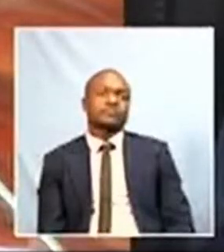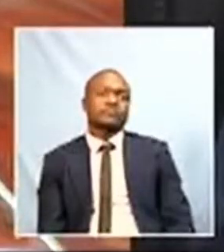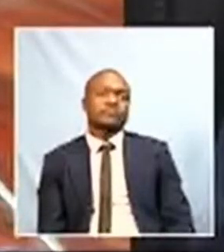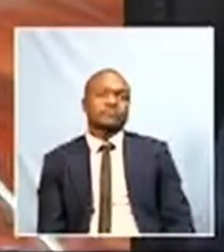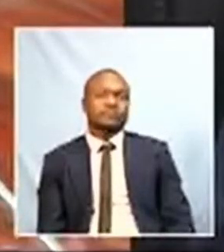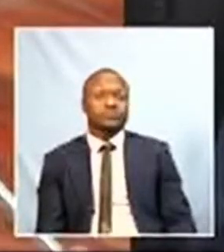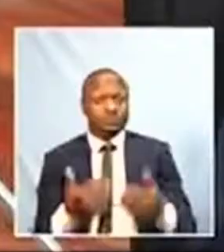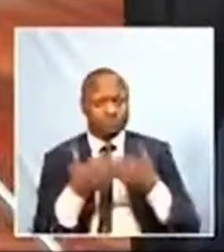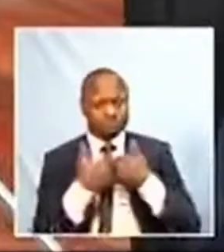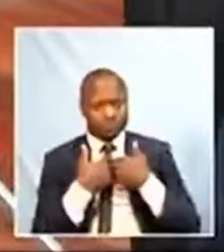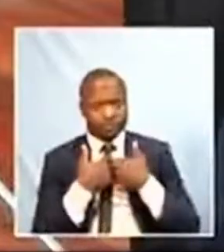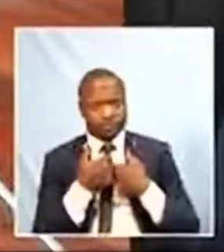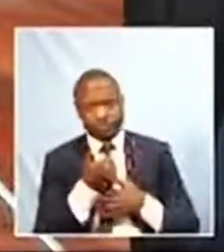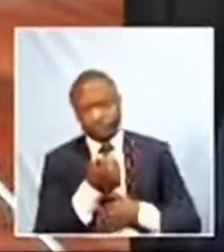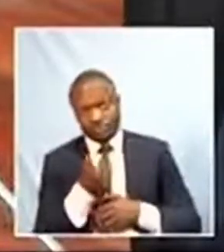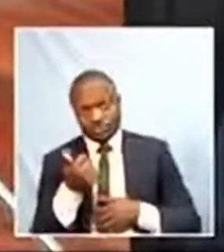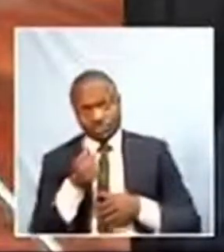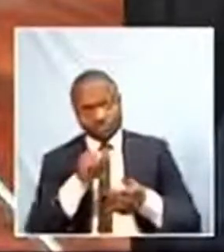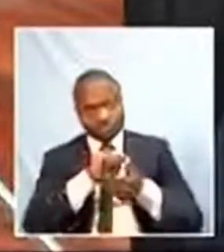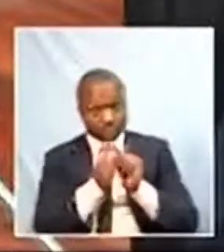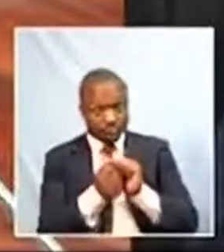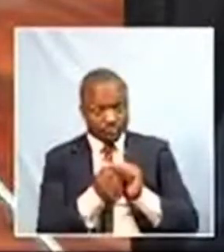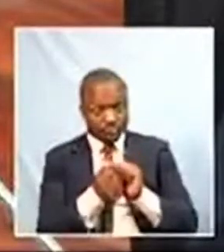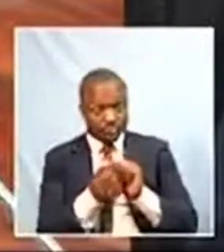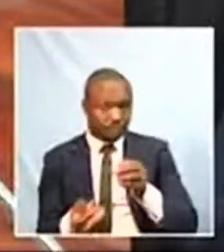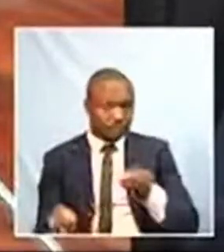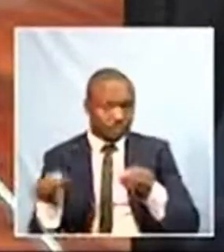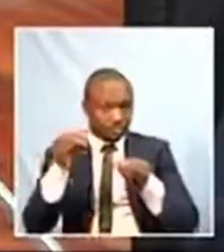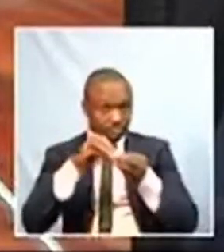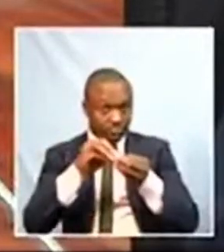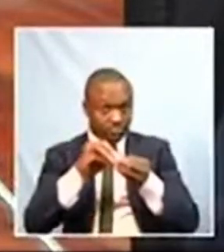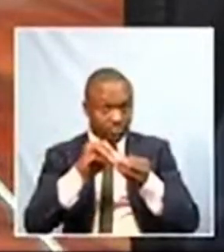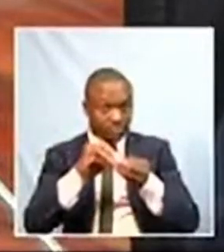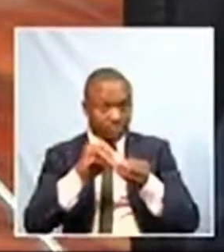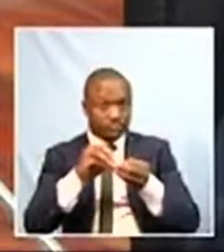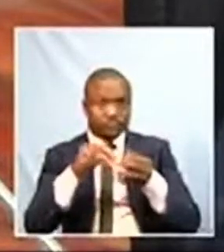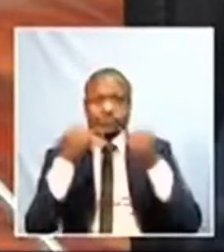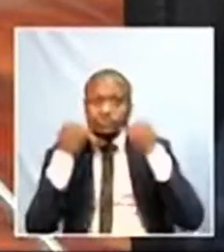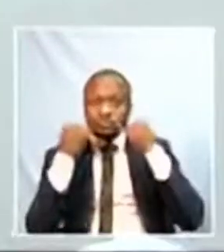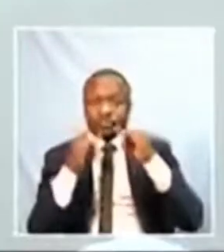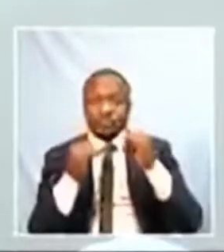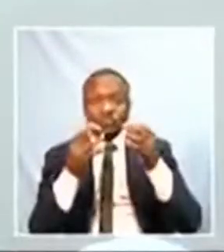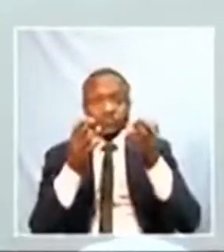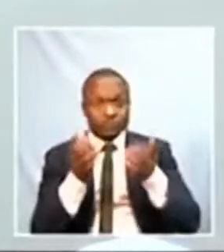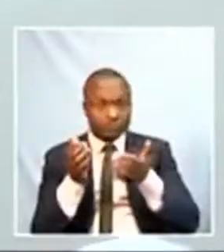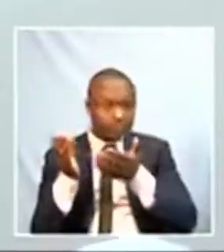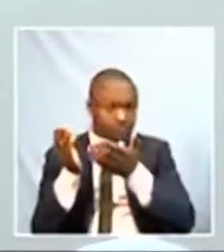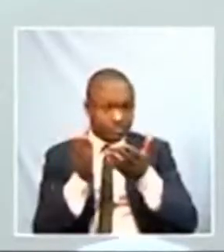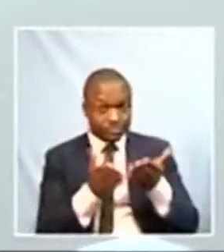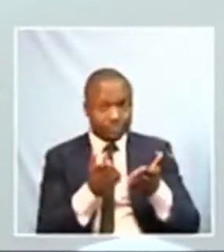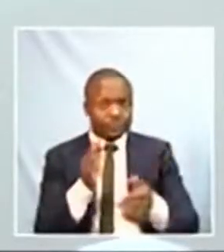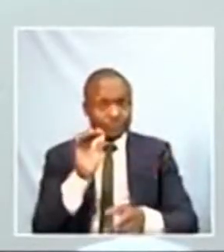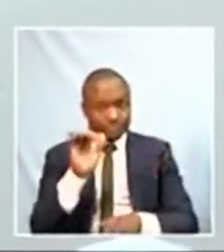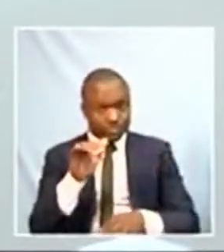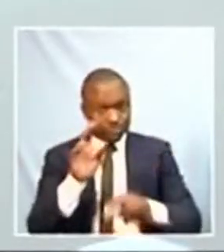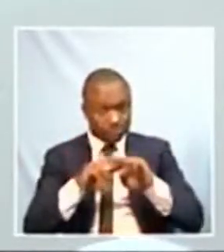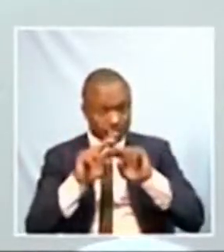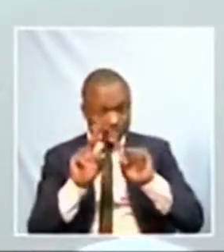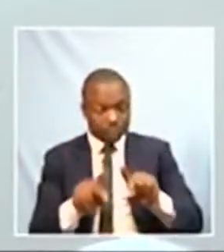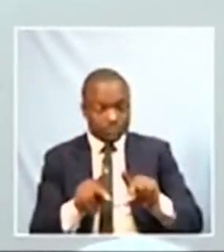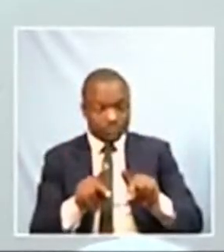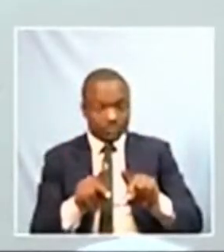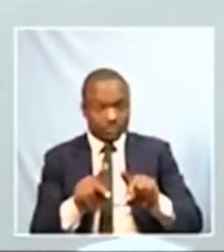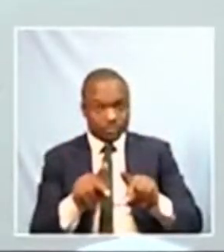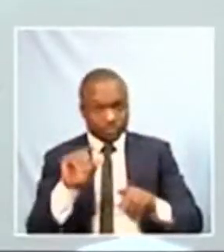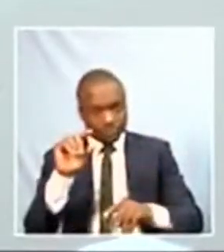Do you have any other amendment or addendum that you'd want to submit? Yes, Chair, just